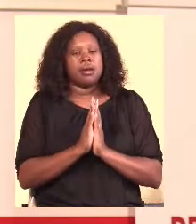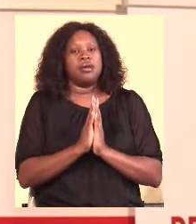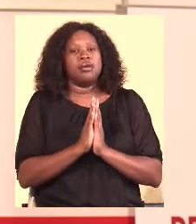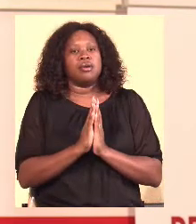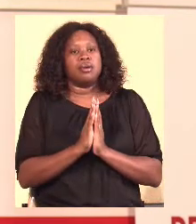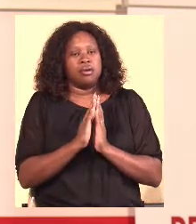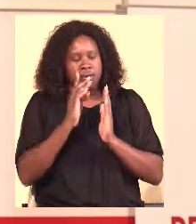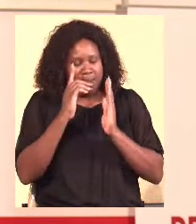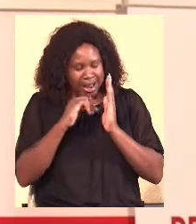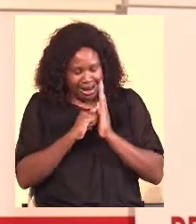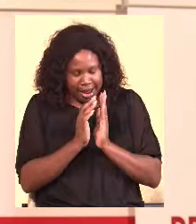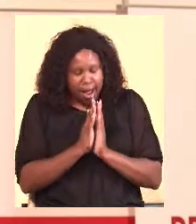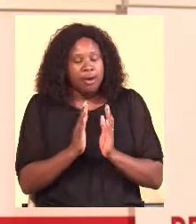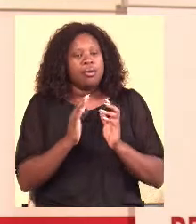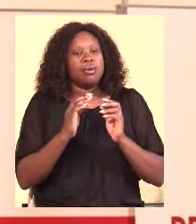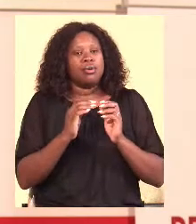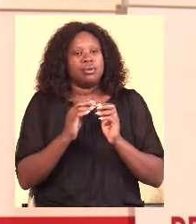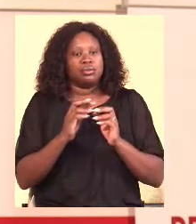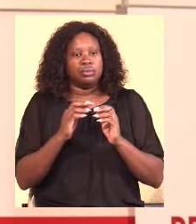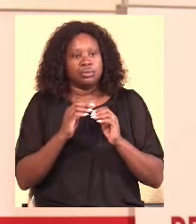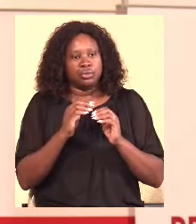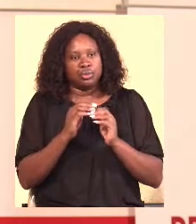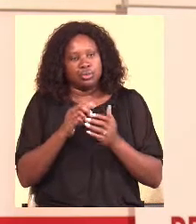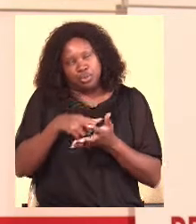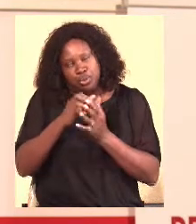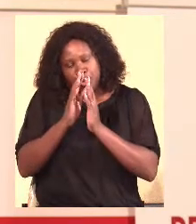nation to humble ourselves before the Lord.